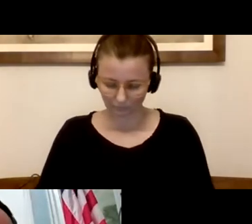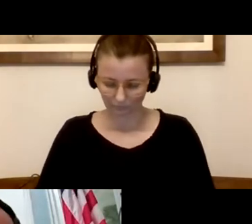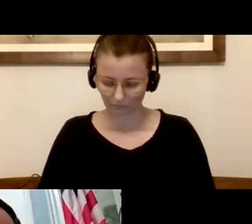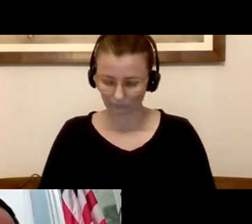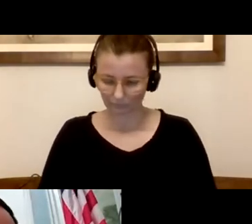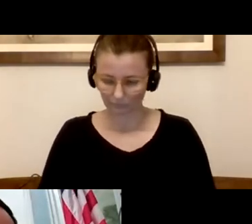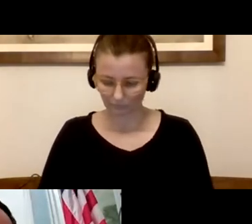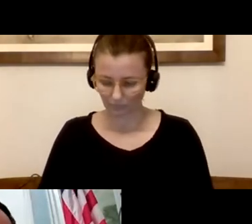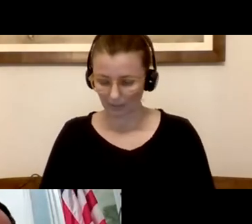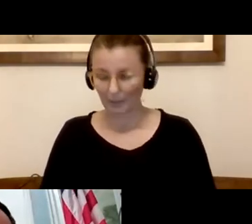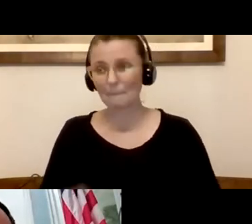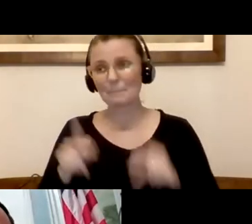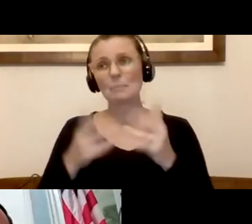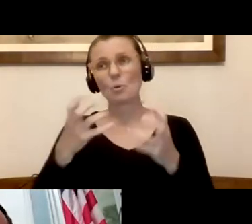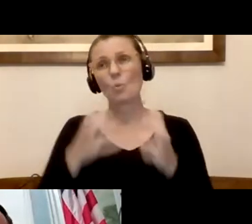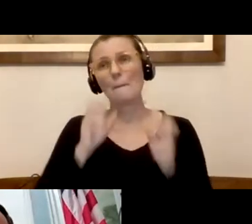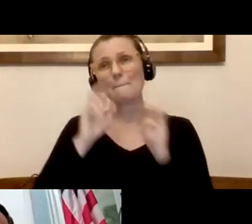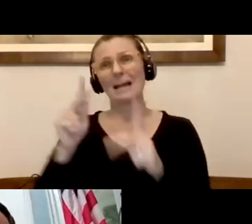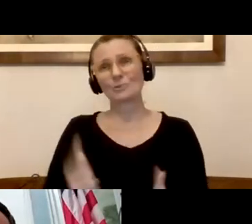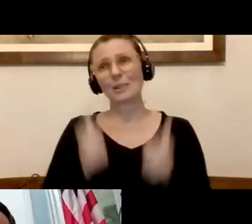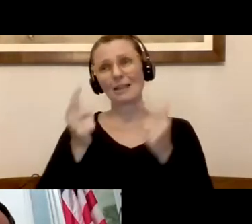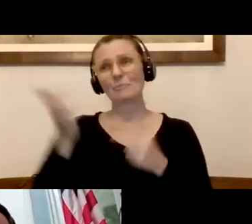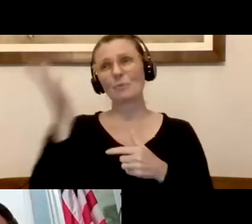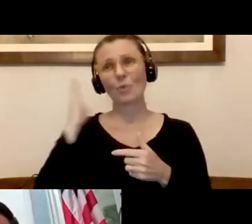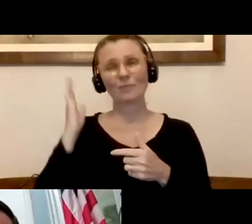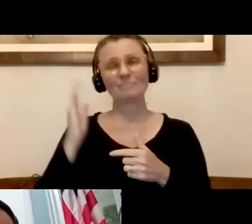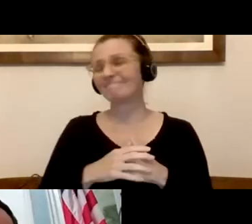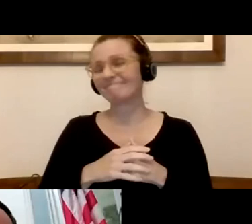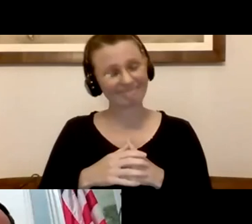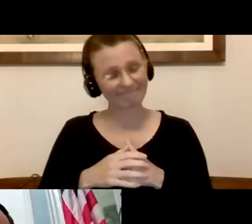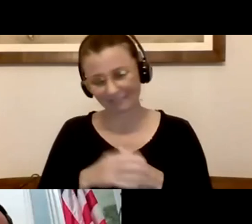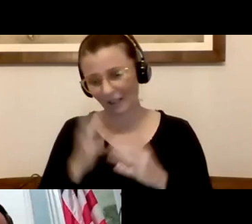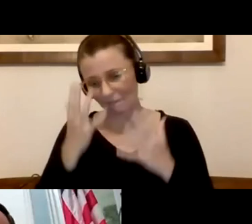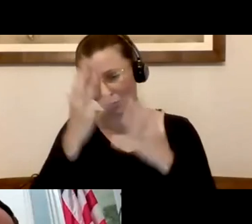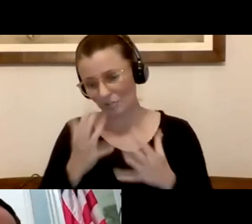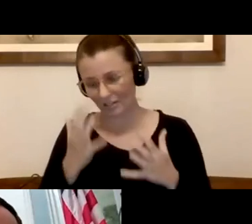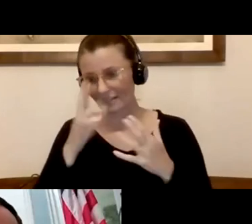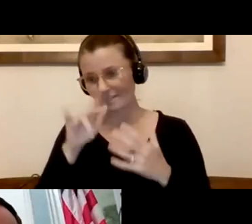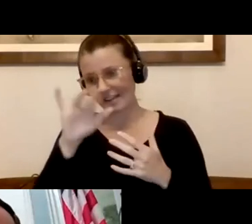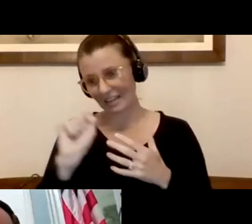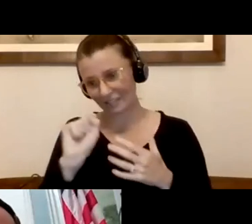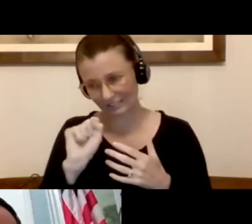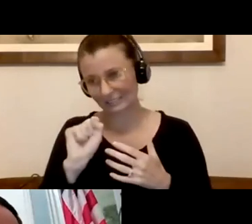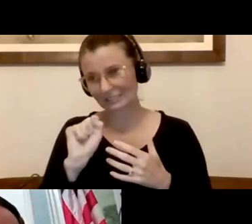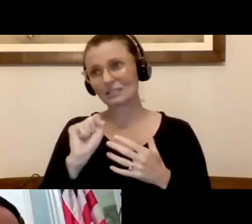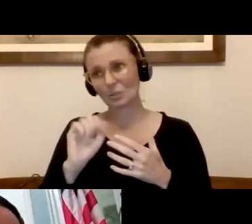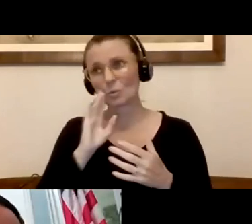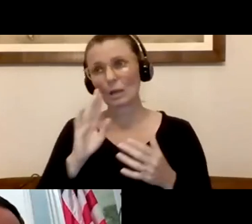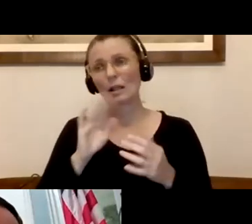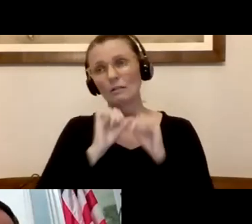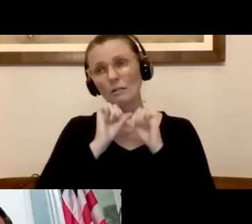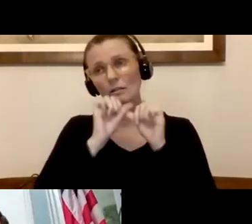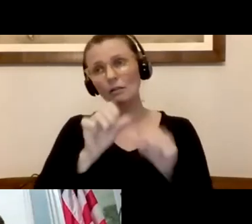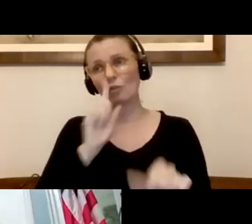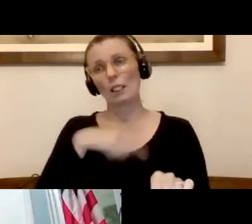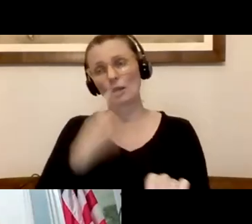That's not going to be the case right away, folks. We're going to live with this virus for a long time. We understand that people want to get businesses going and build up our economy. Nobody wants that more than